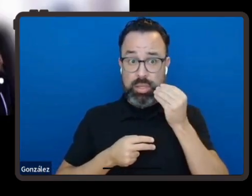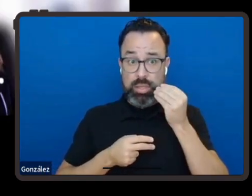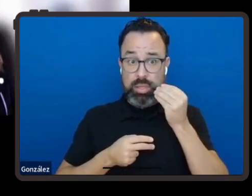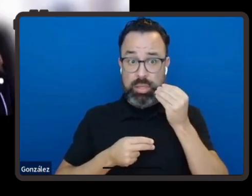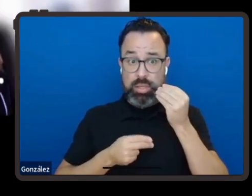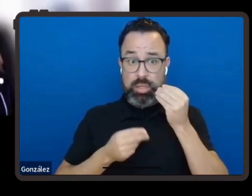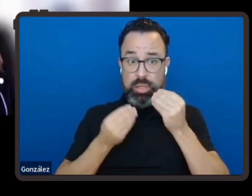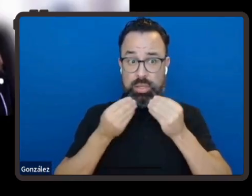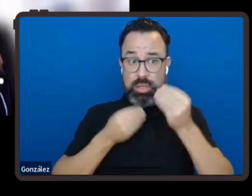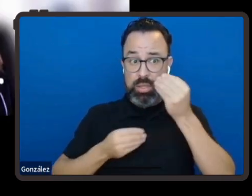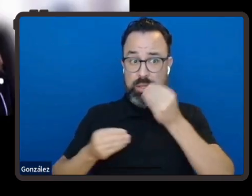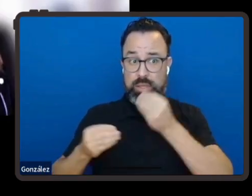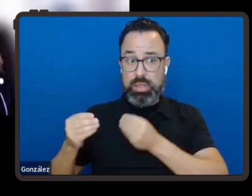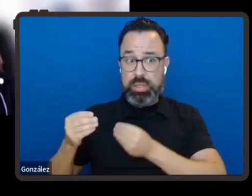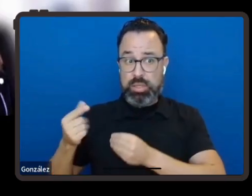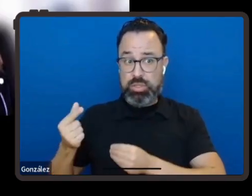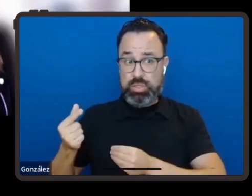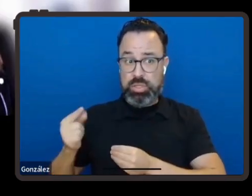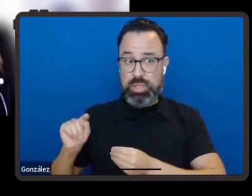that the question?